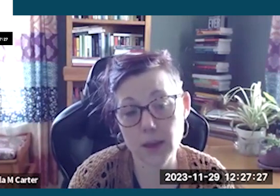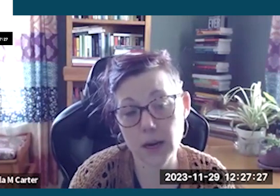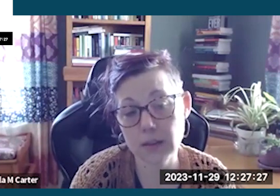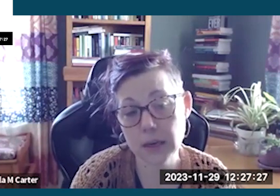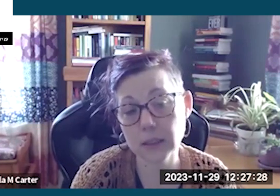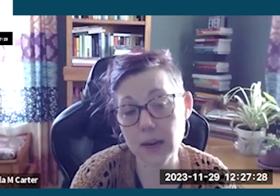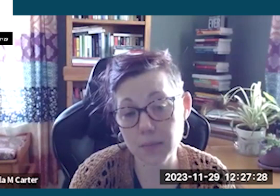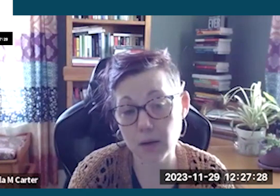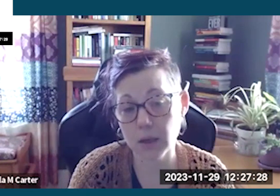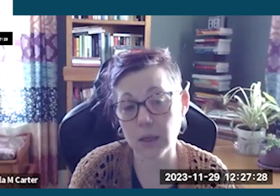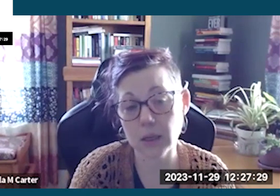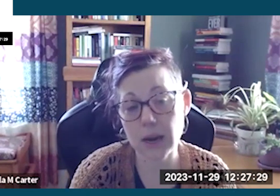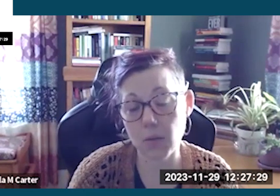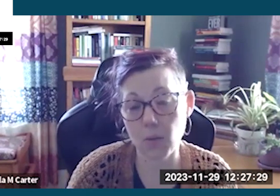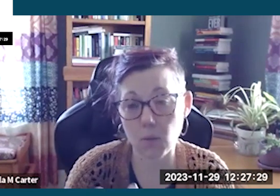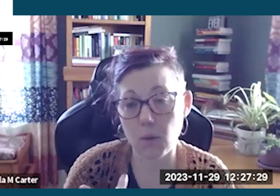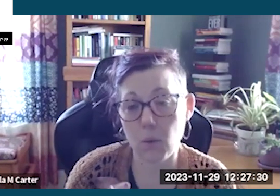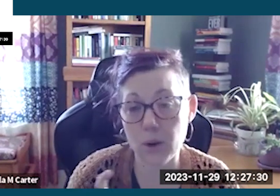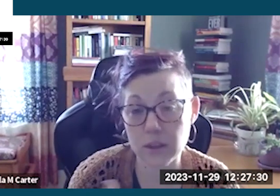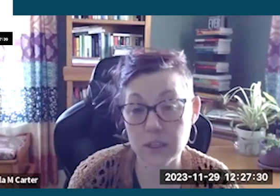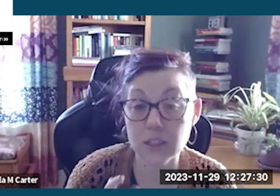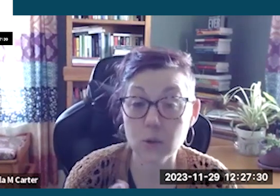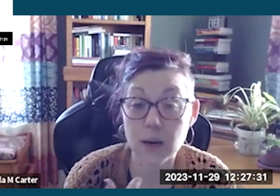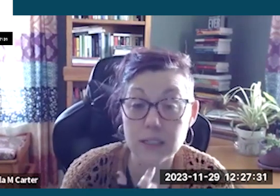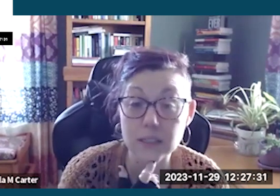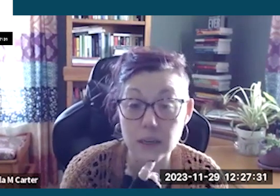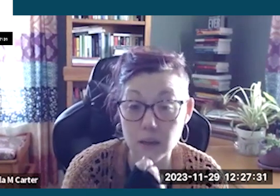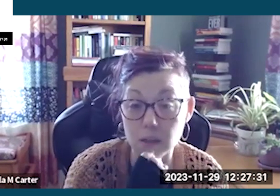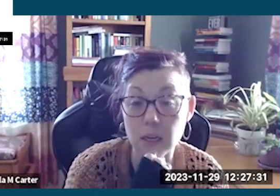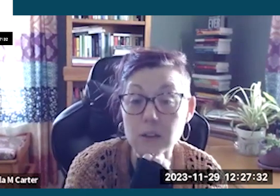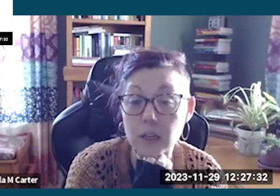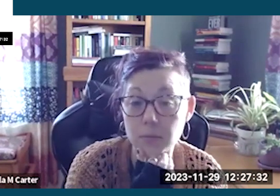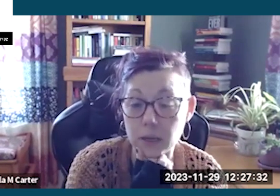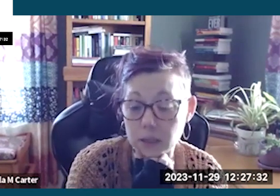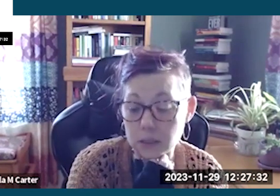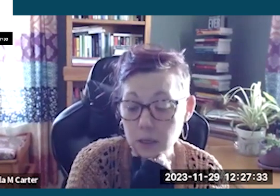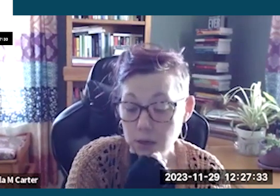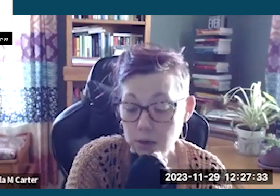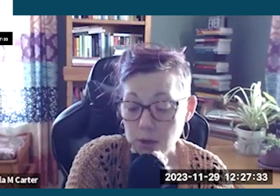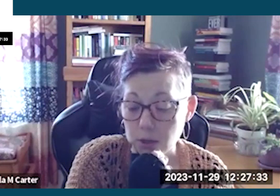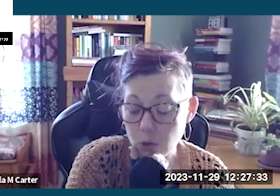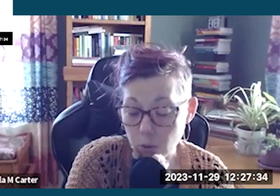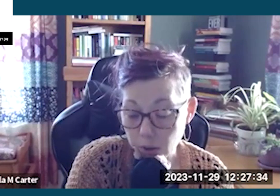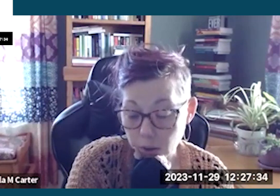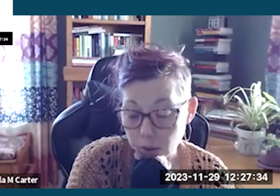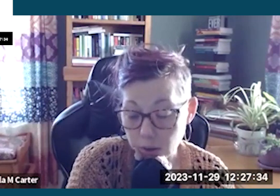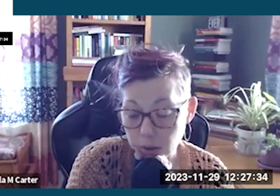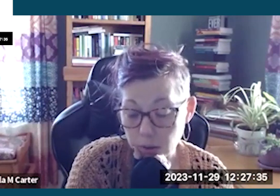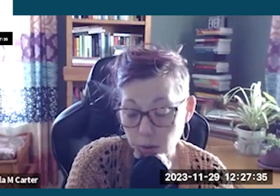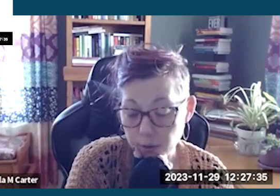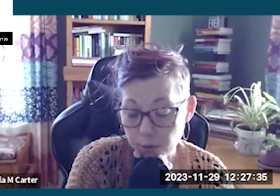the one that I think a lot about with these two ideas together in healthcare, because